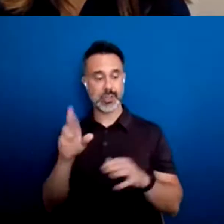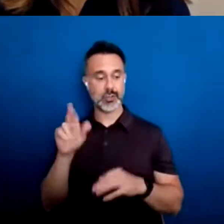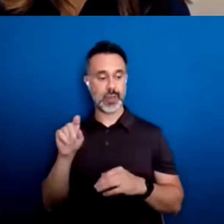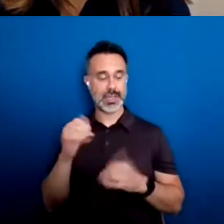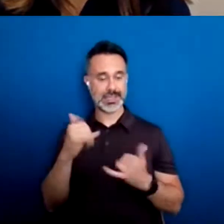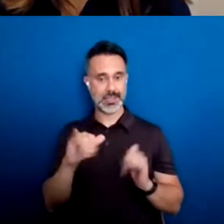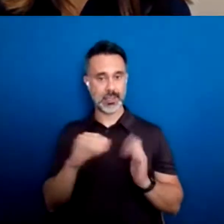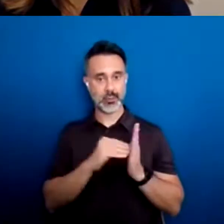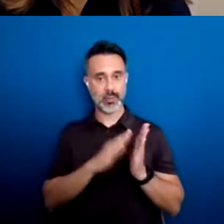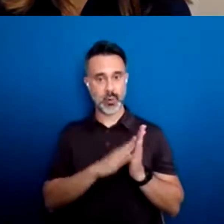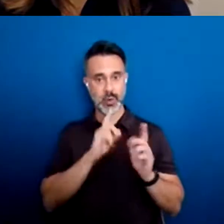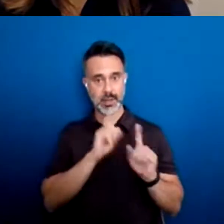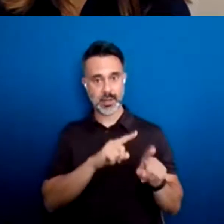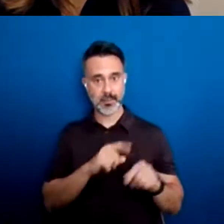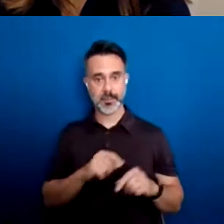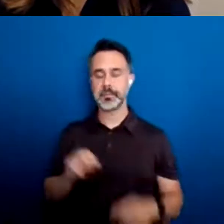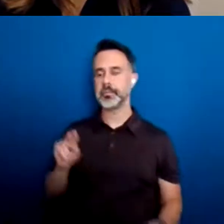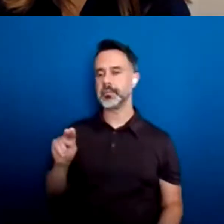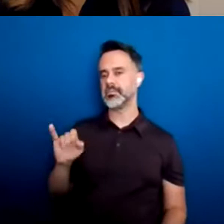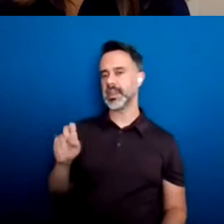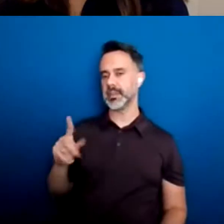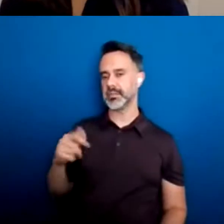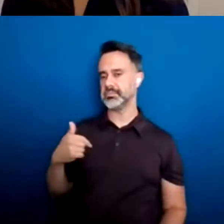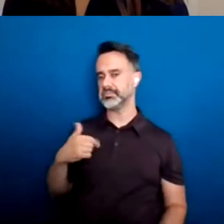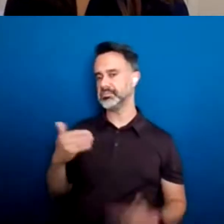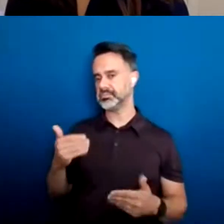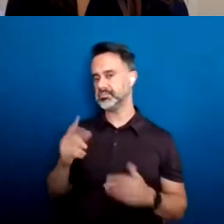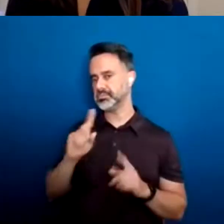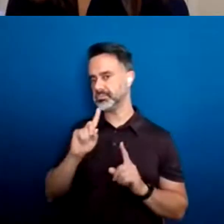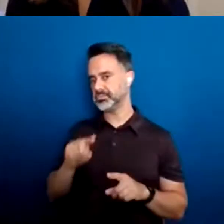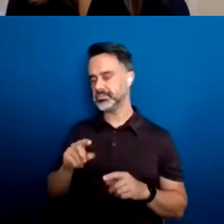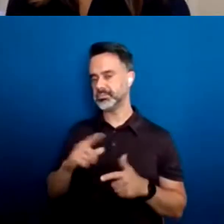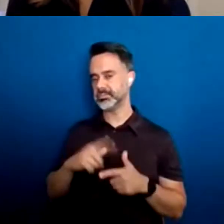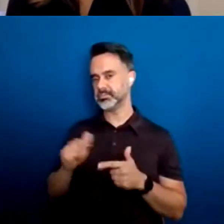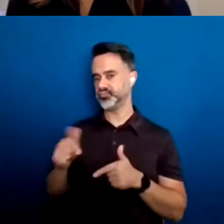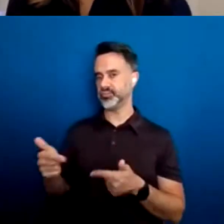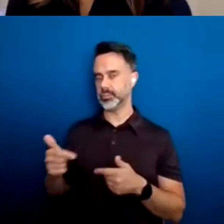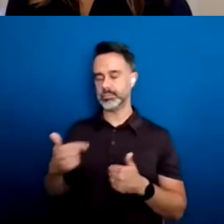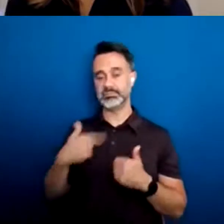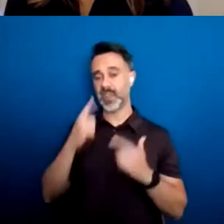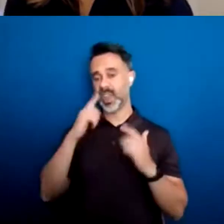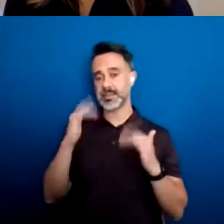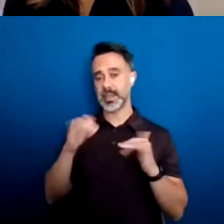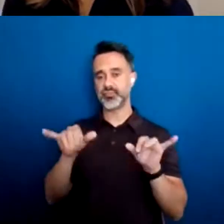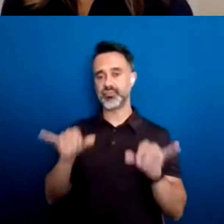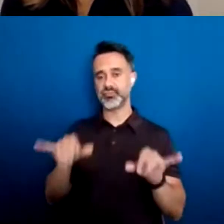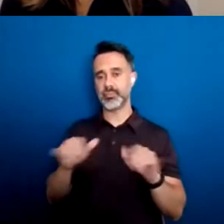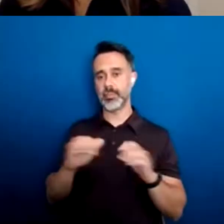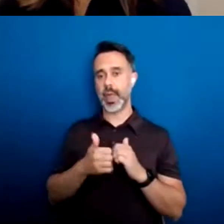I'll take a stab and then feel free to jump in, everybody. So yeah, I don't expect any changes in how we